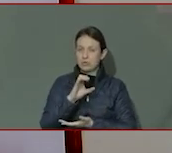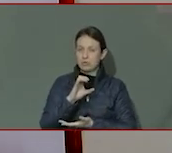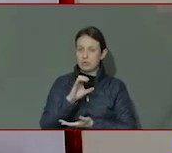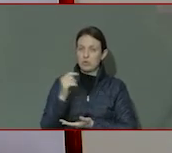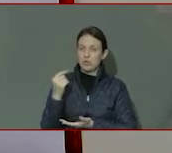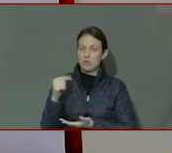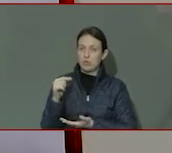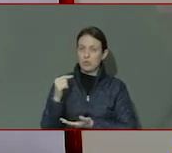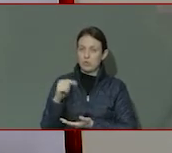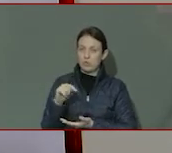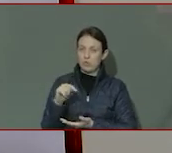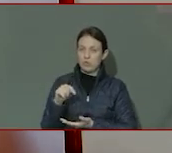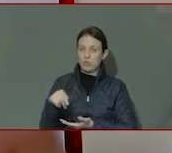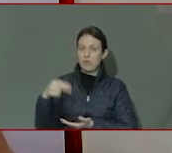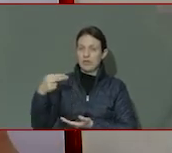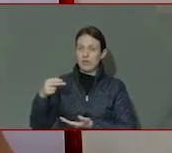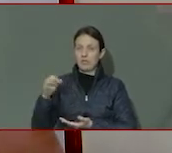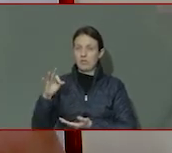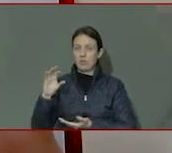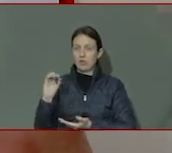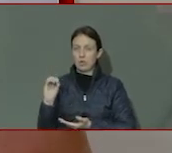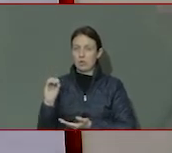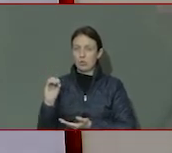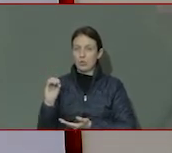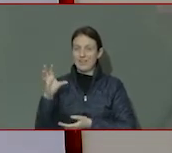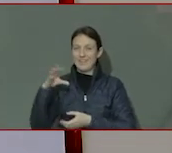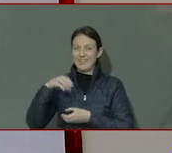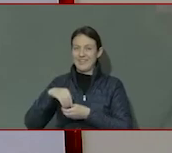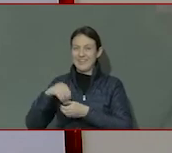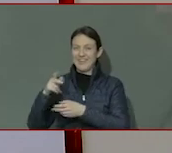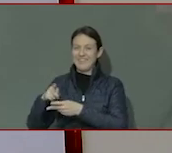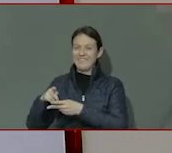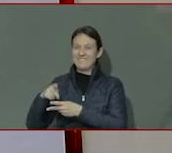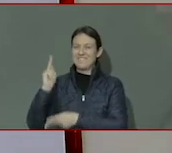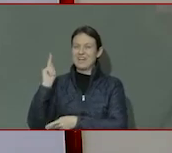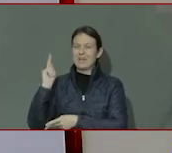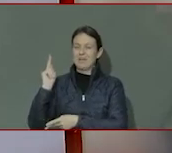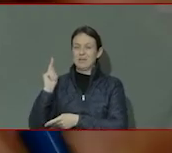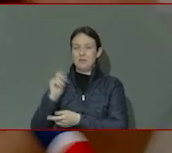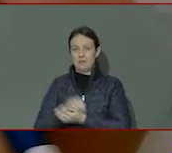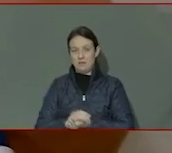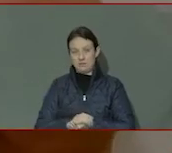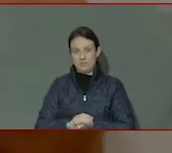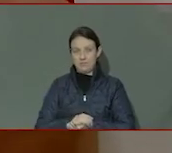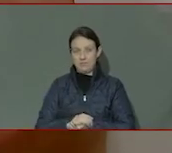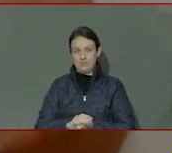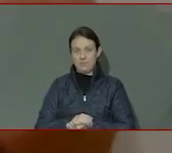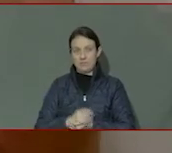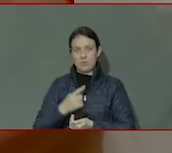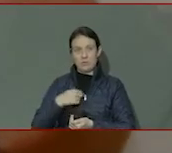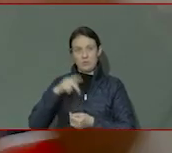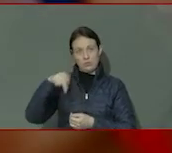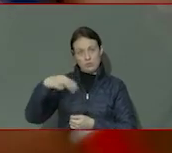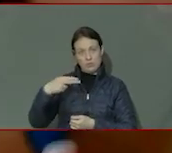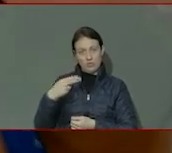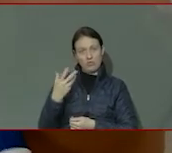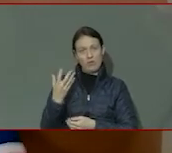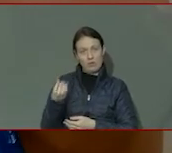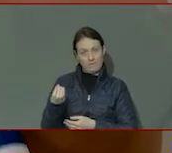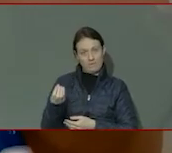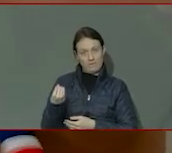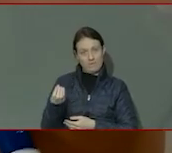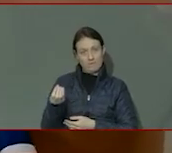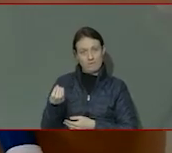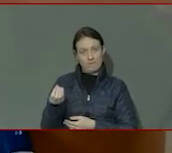of hydronium ions in the final solution. So we have the pH, and we